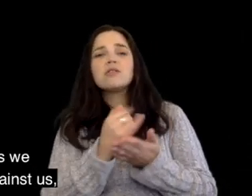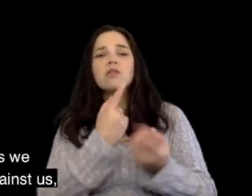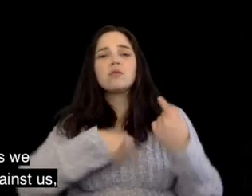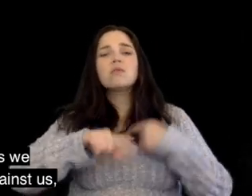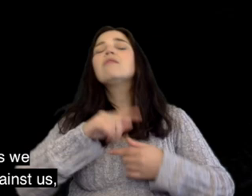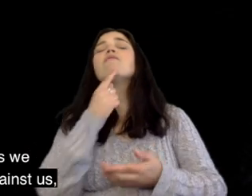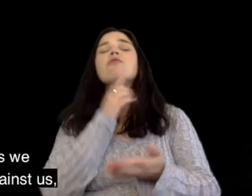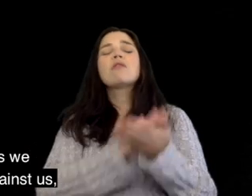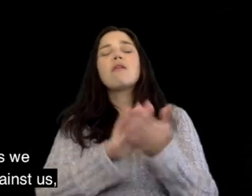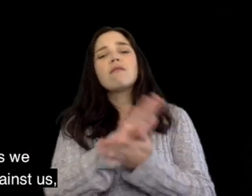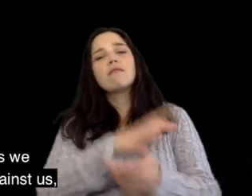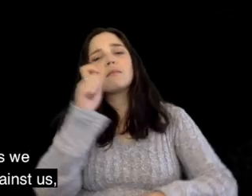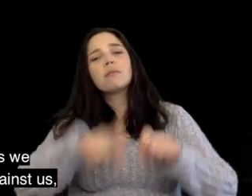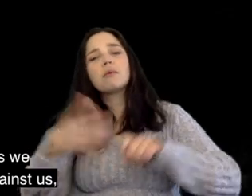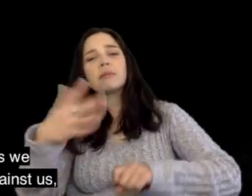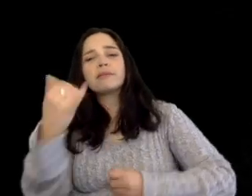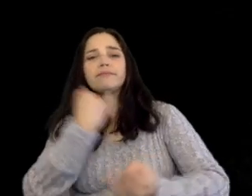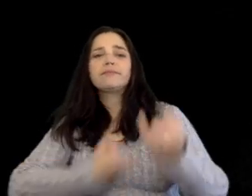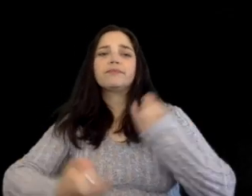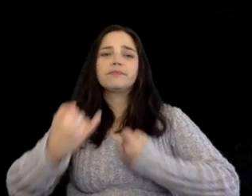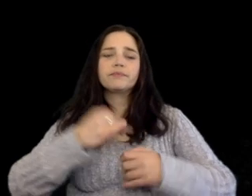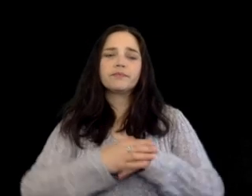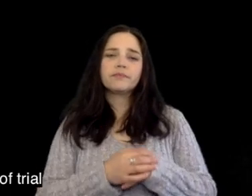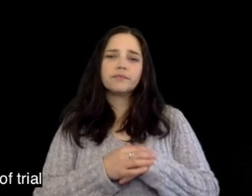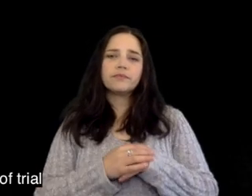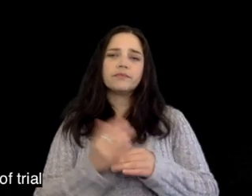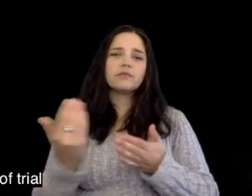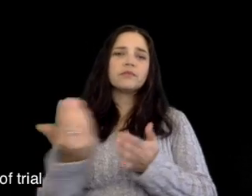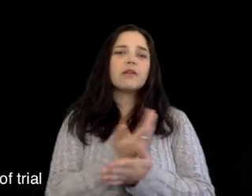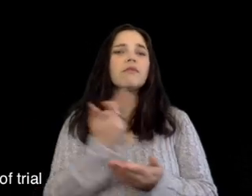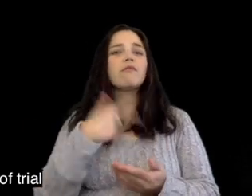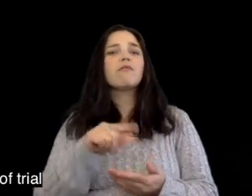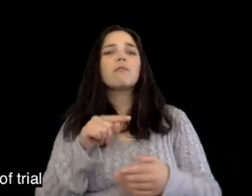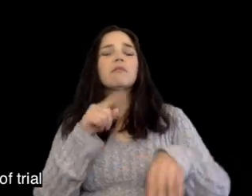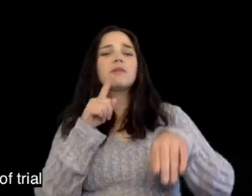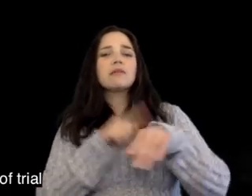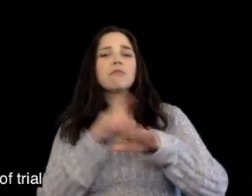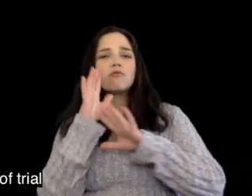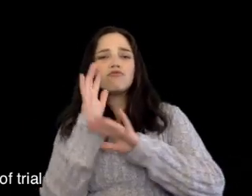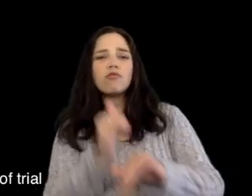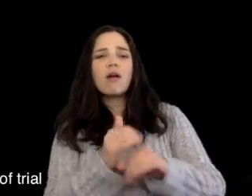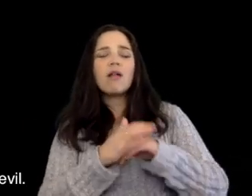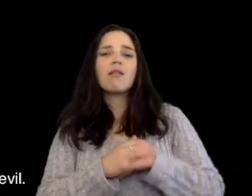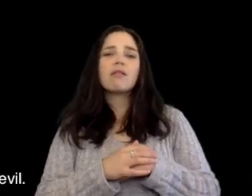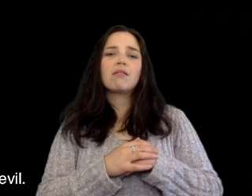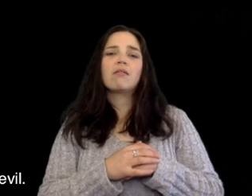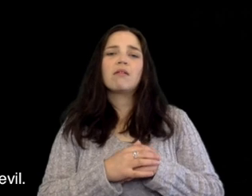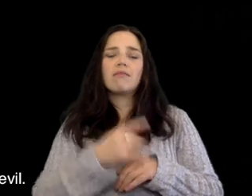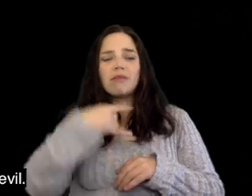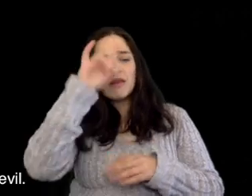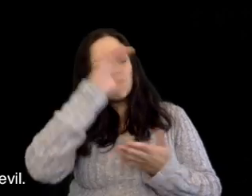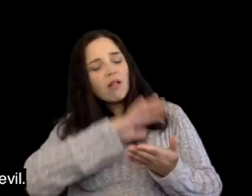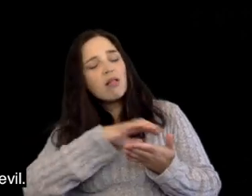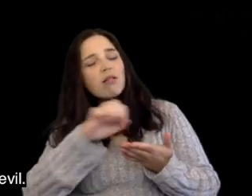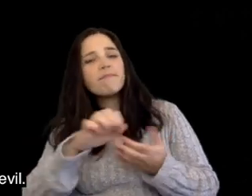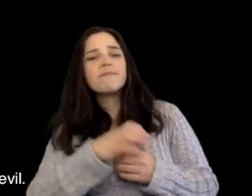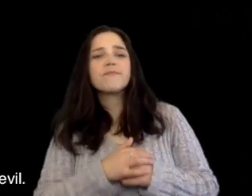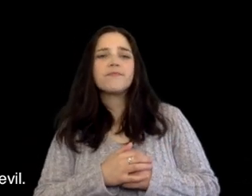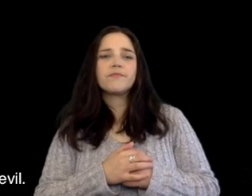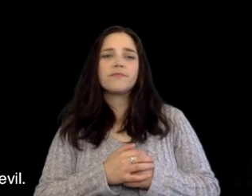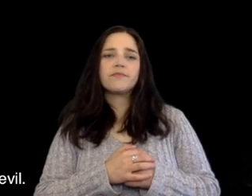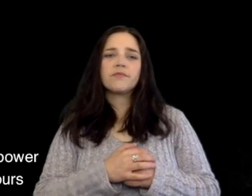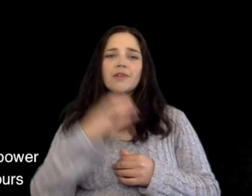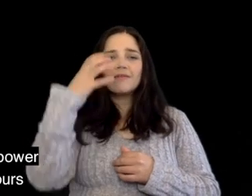we forgive those who sin against us. Save us from the time of trial and deliver us from